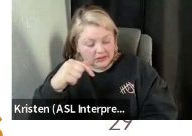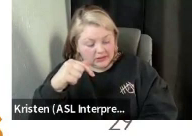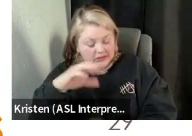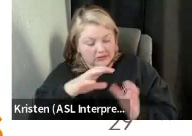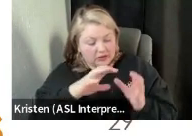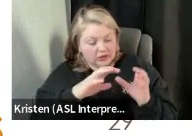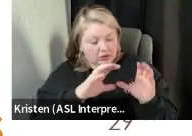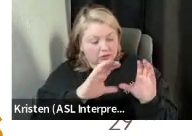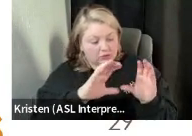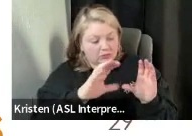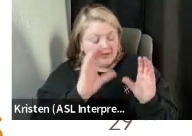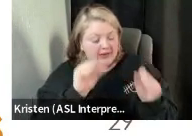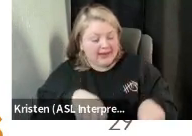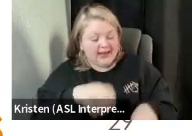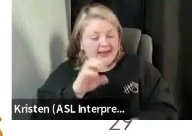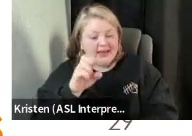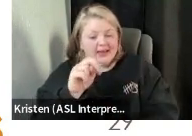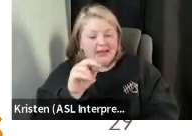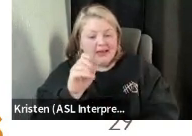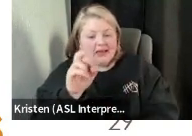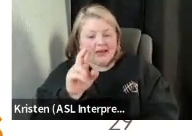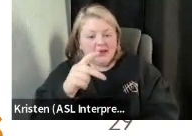could apply for this.